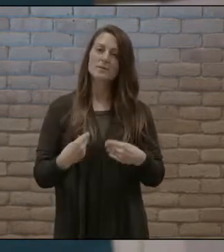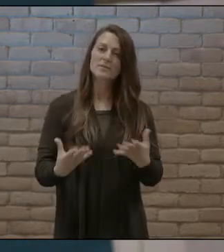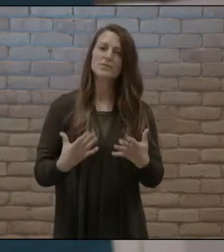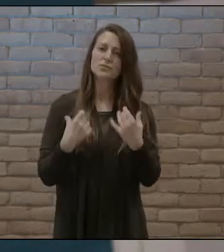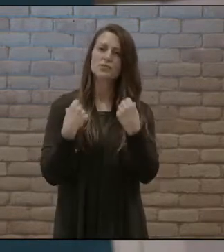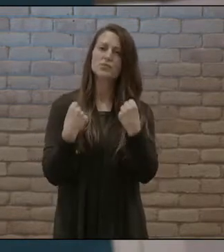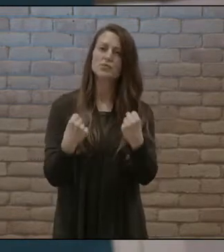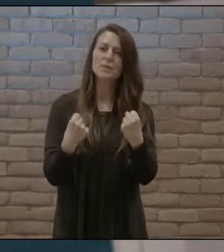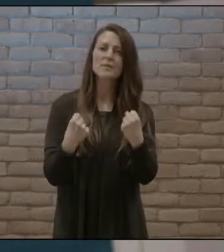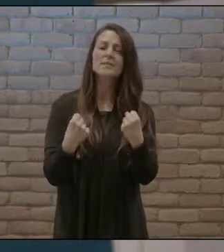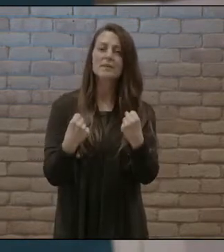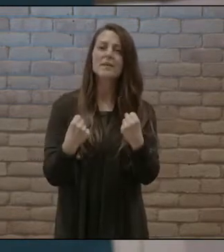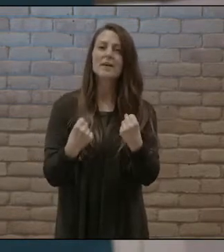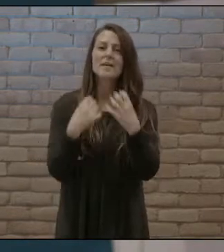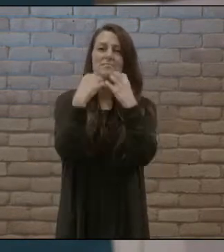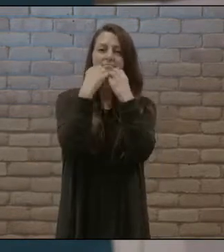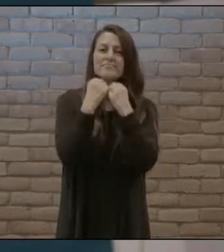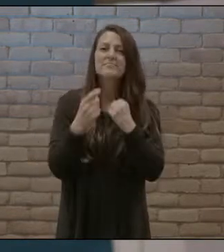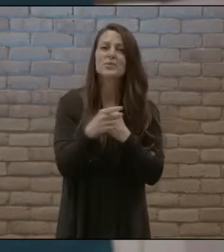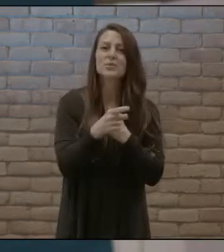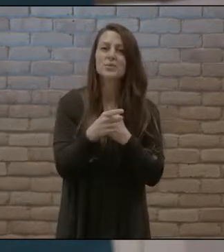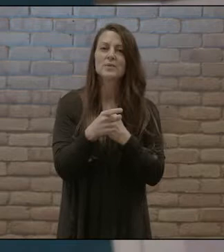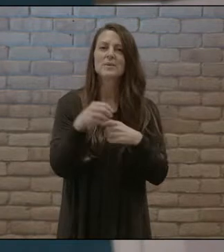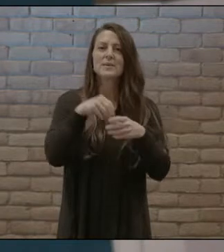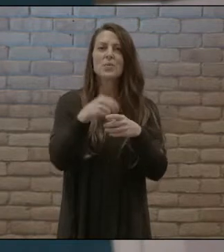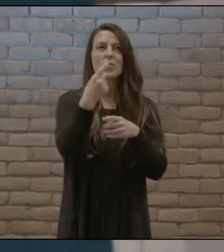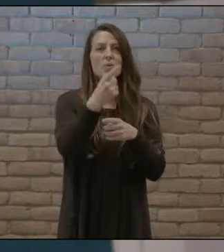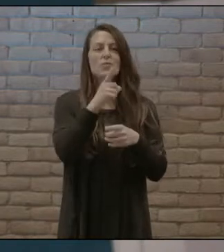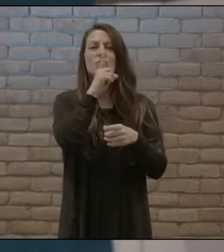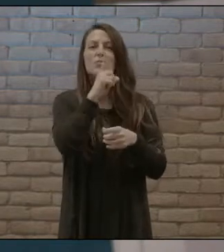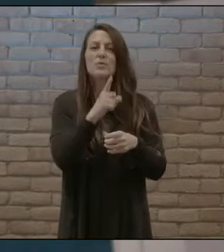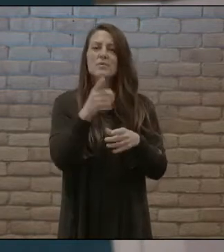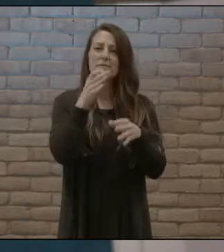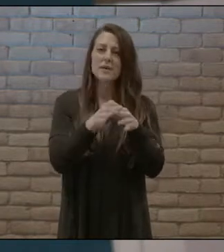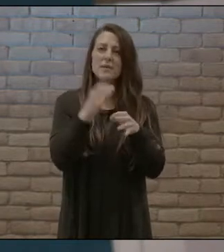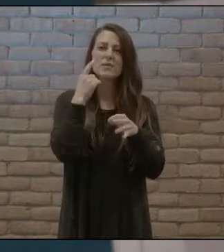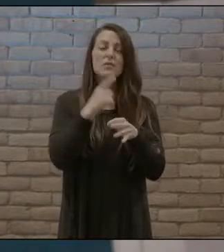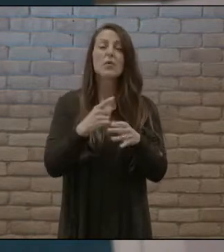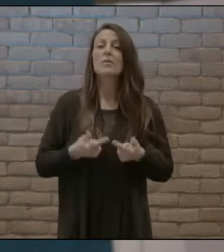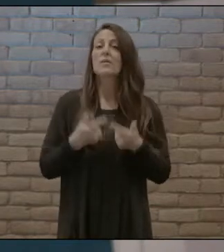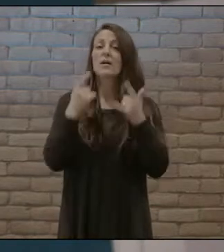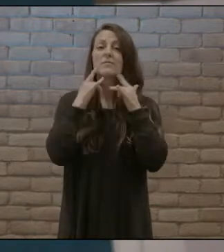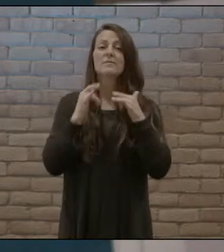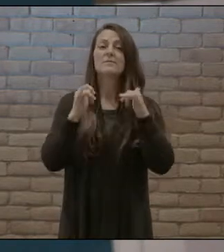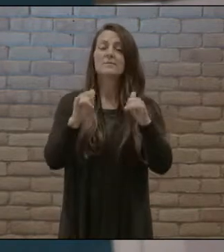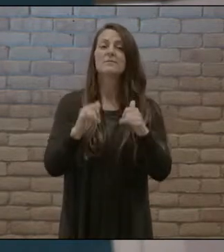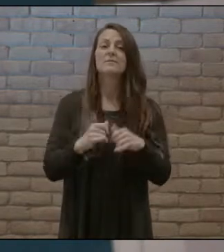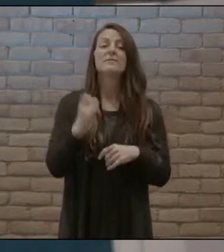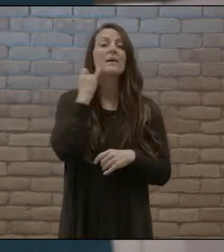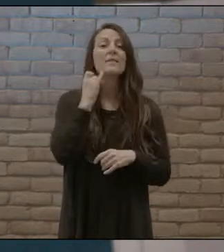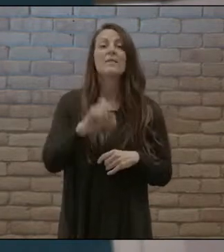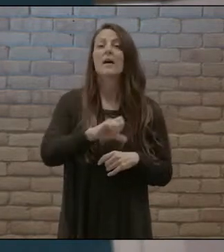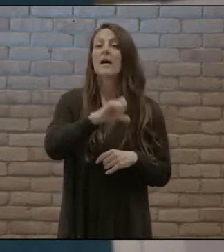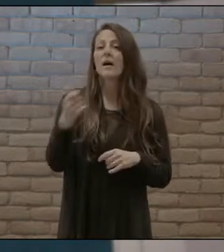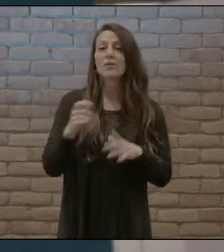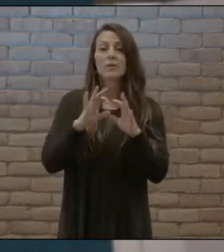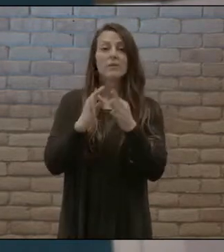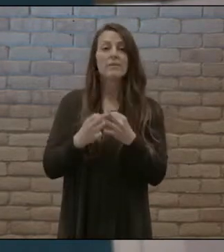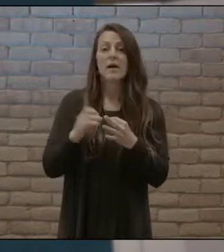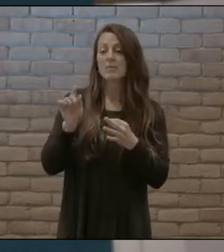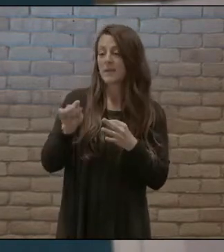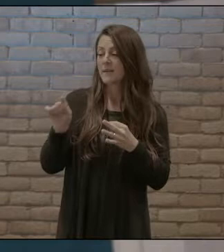one true faith to life everlasting. If there are other members of your family or friends with you at this